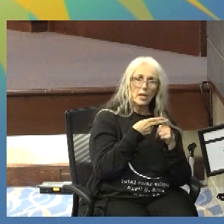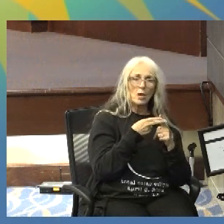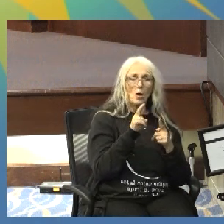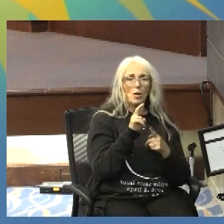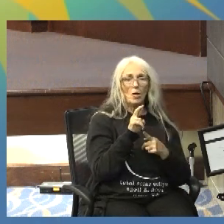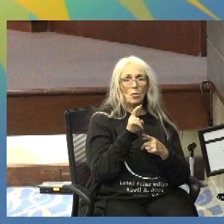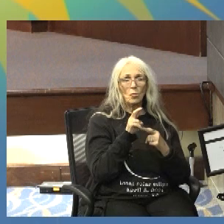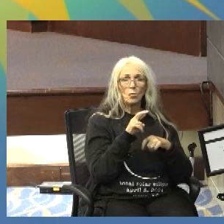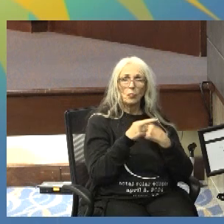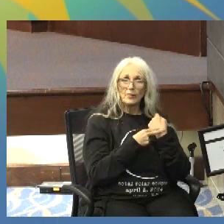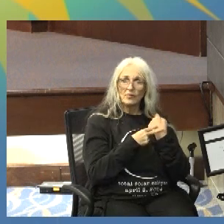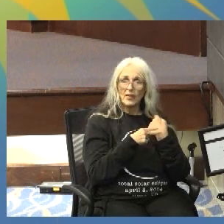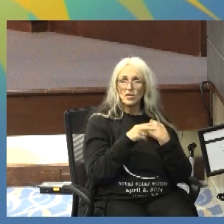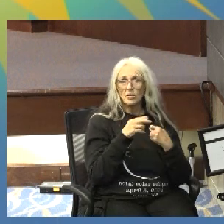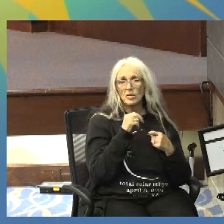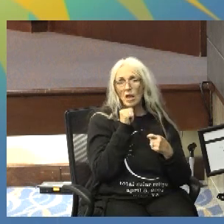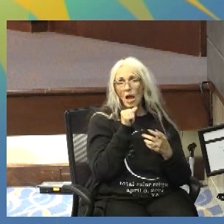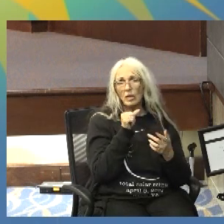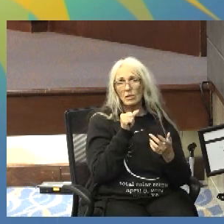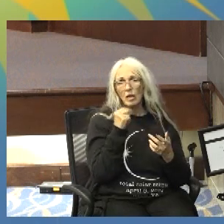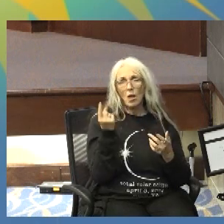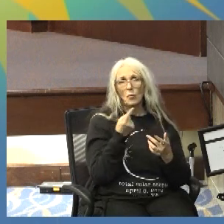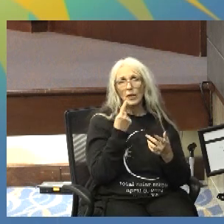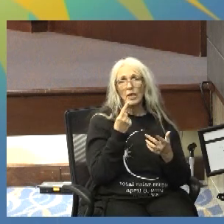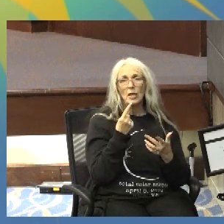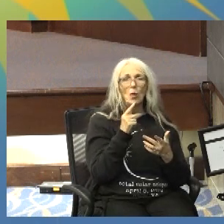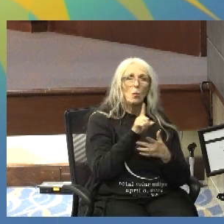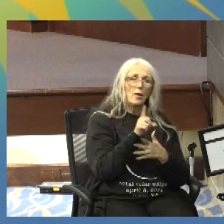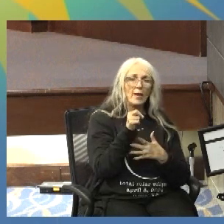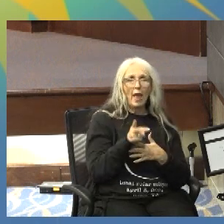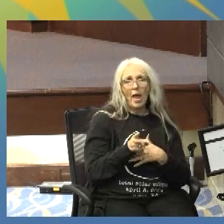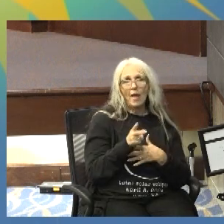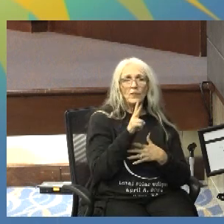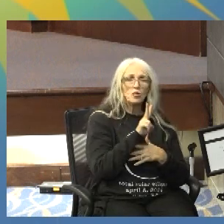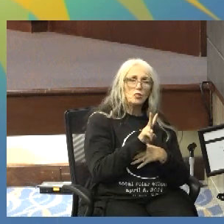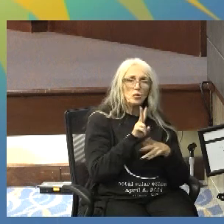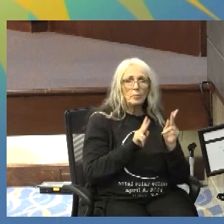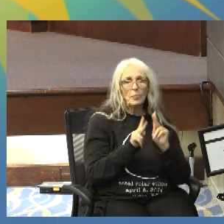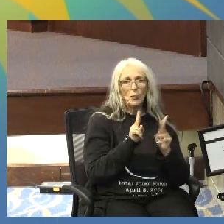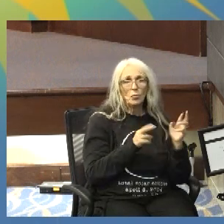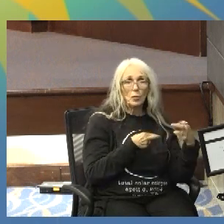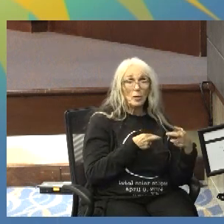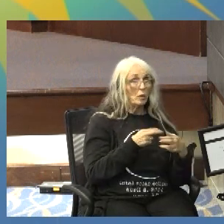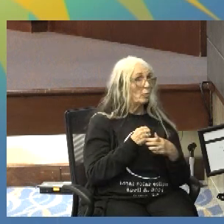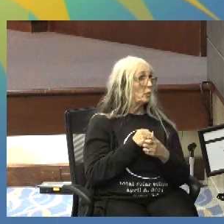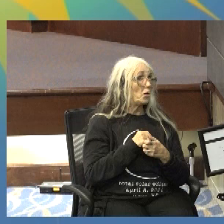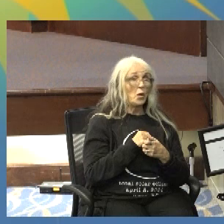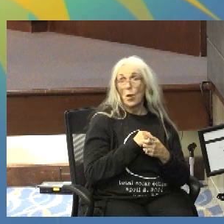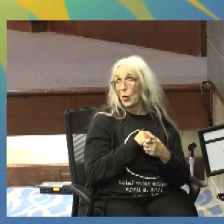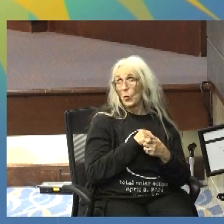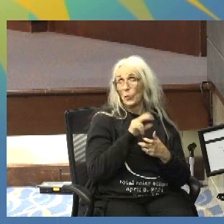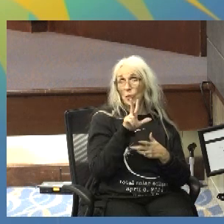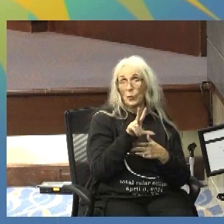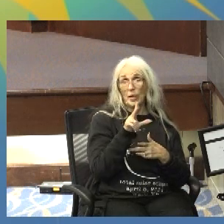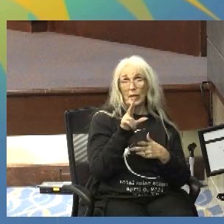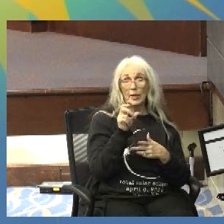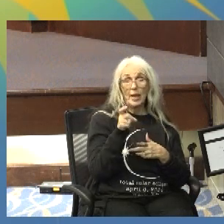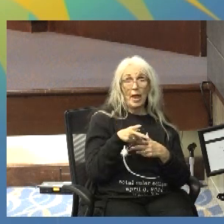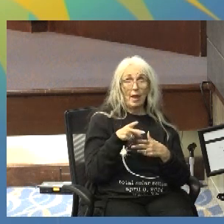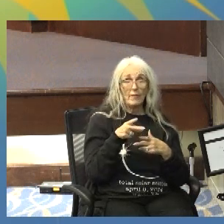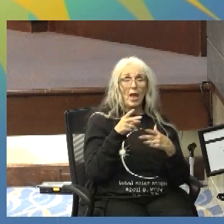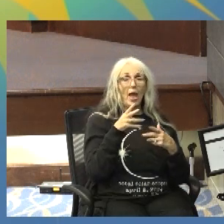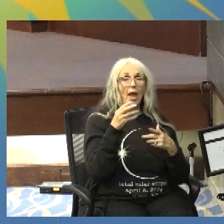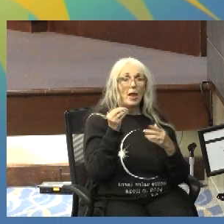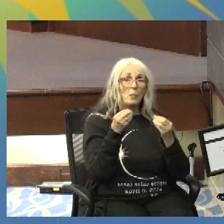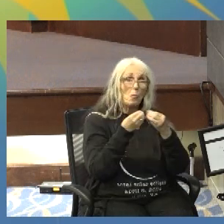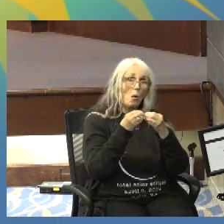reservations are not just for that standard average of about 1.5 to 2 people per room. It's more tipping that 3.5 range. So more